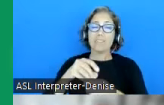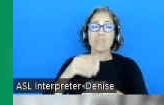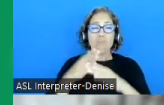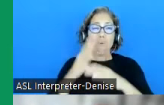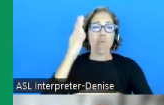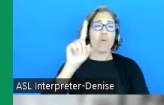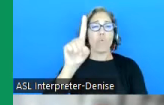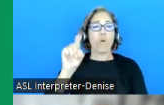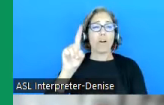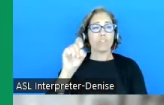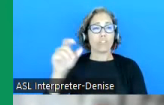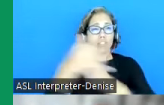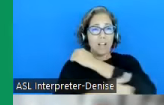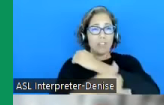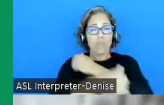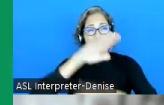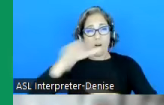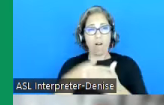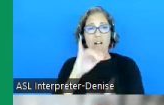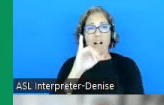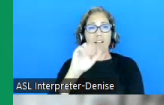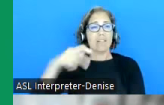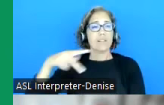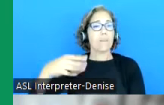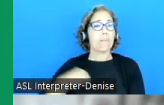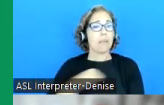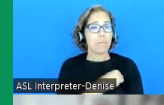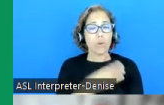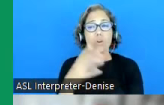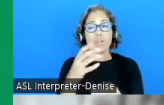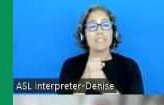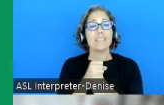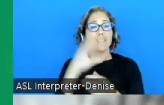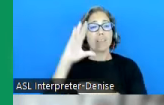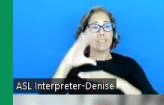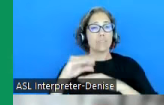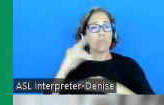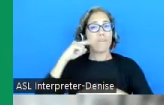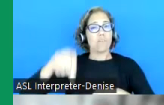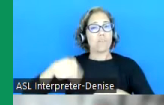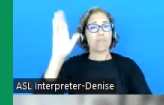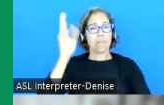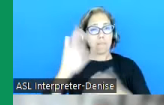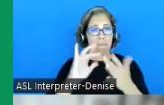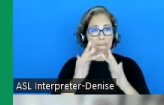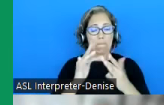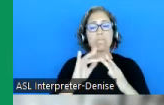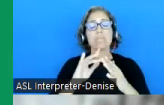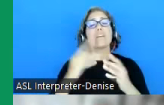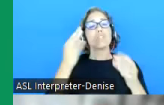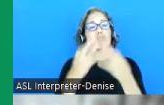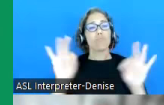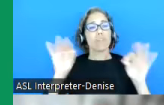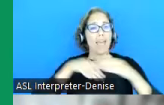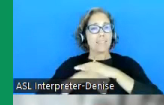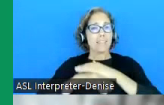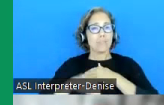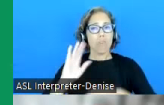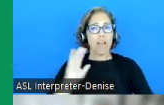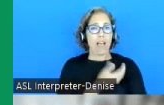All IAAP members get discounts on live webinars, complimentary access to our library